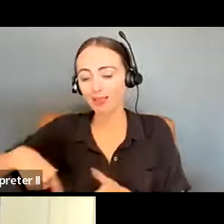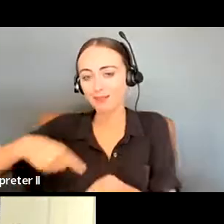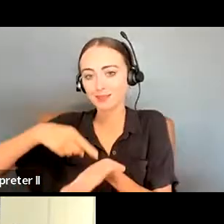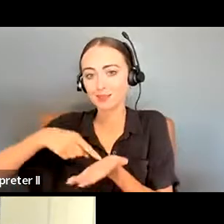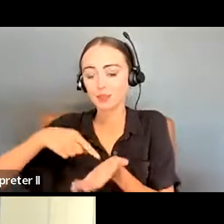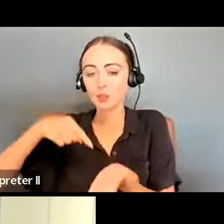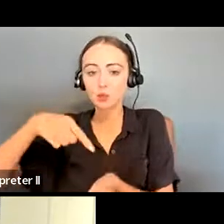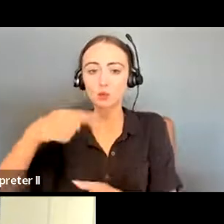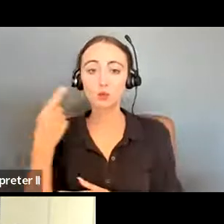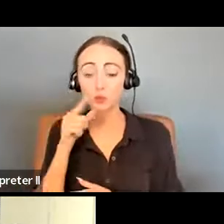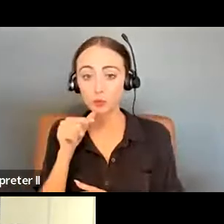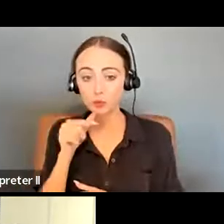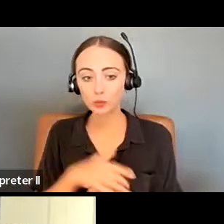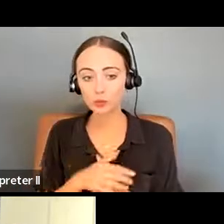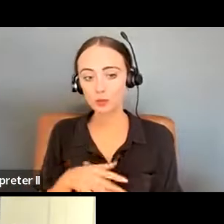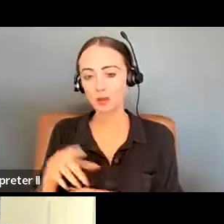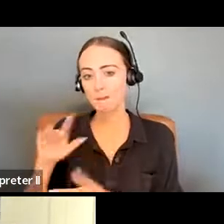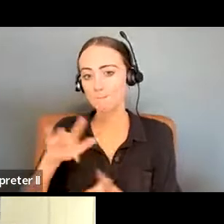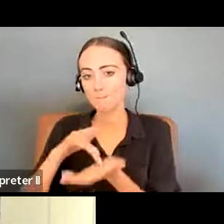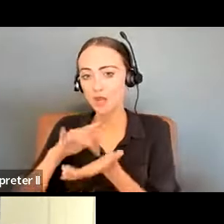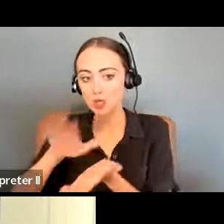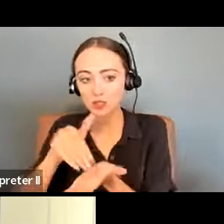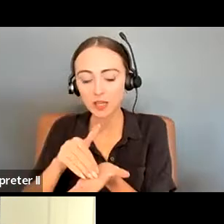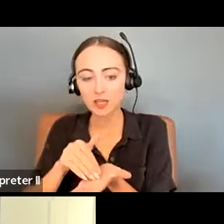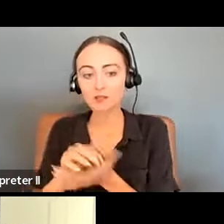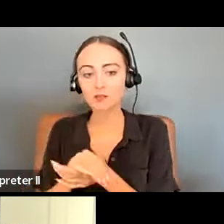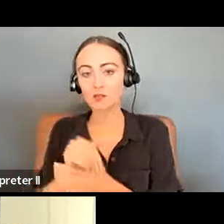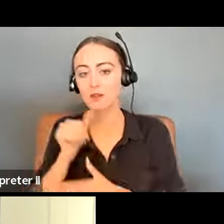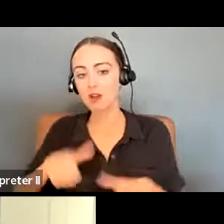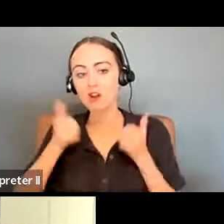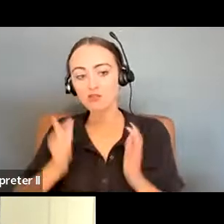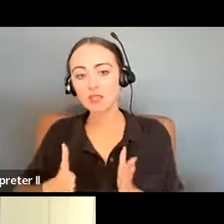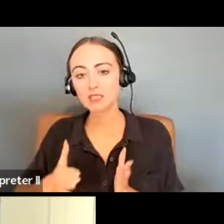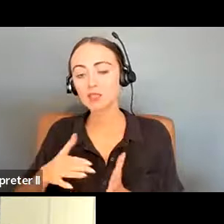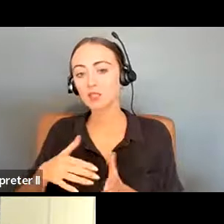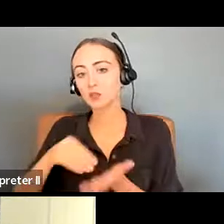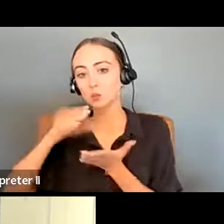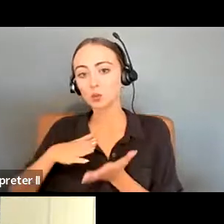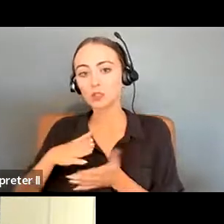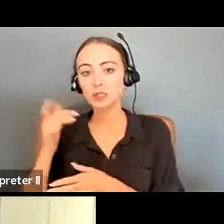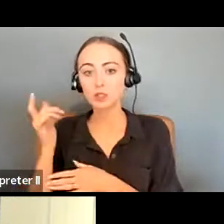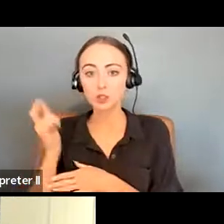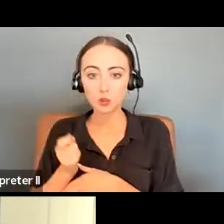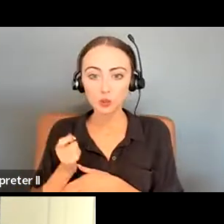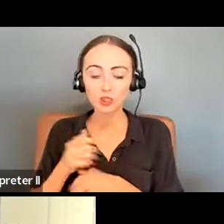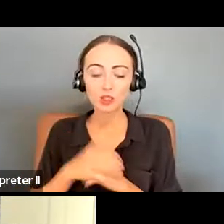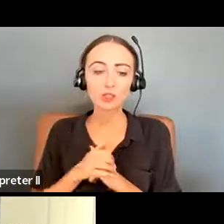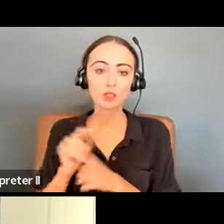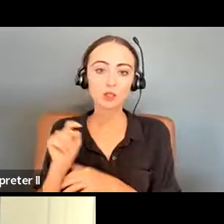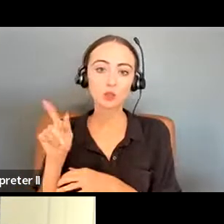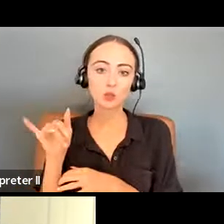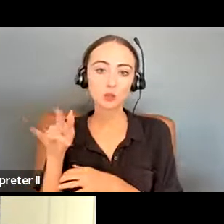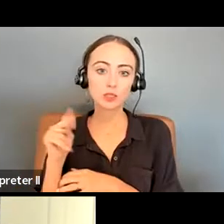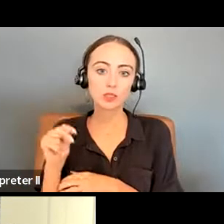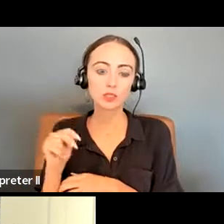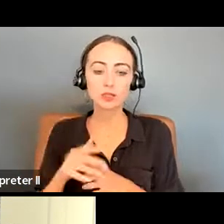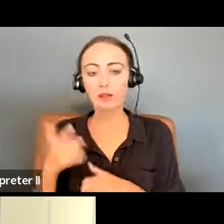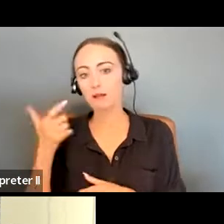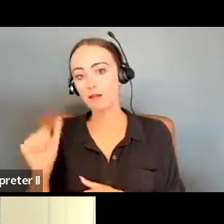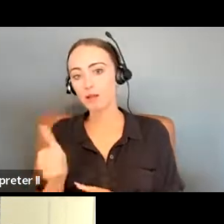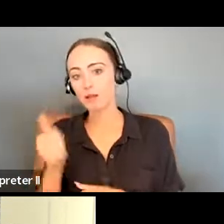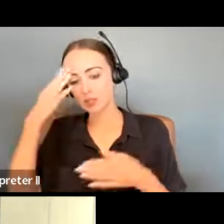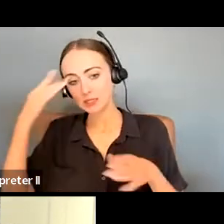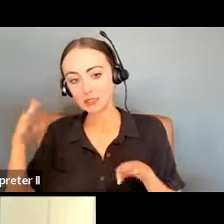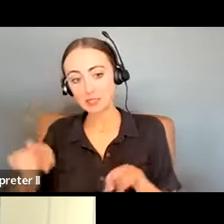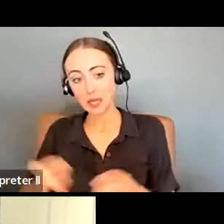Medical Center, debts arising from non-resident student tuition, and debts arising out of settlements and judgments brought by the